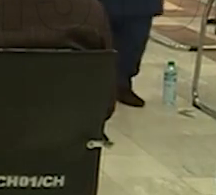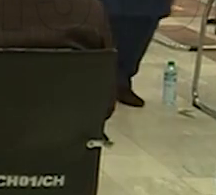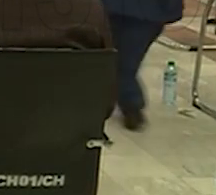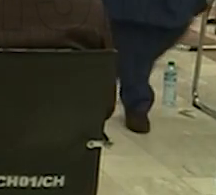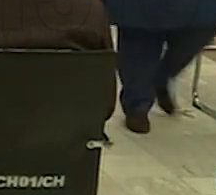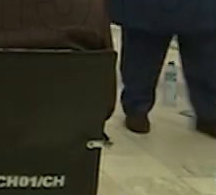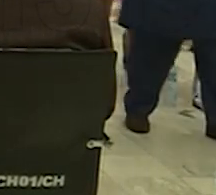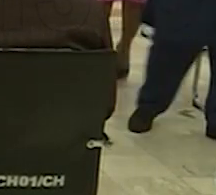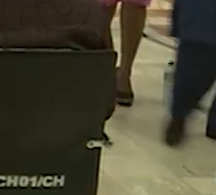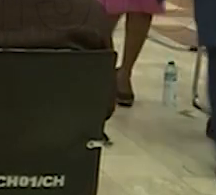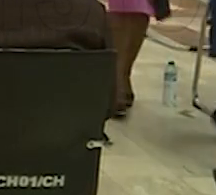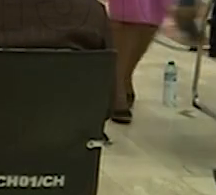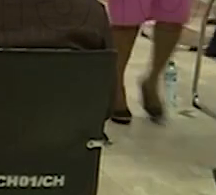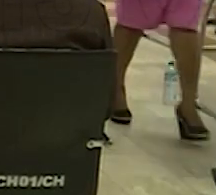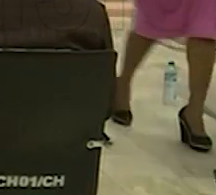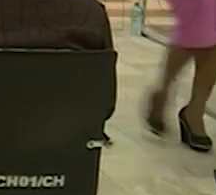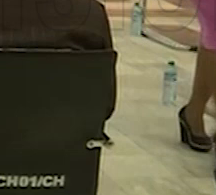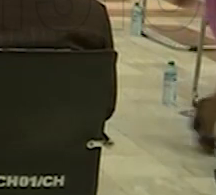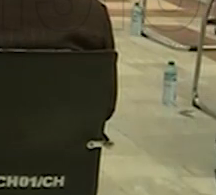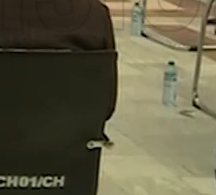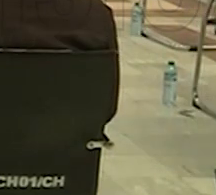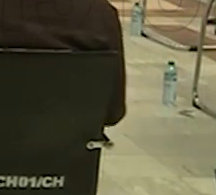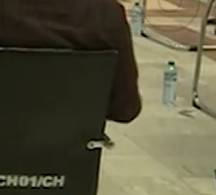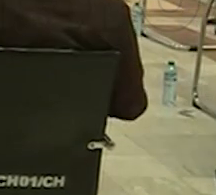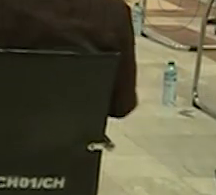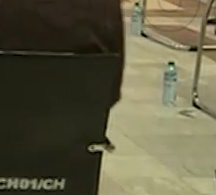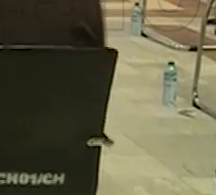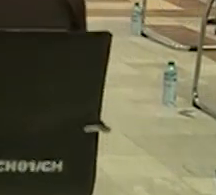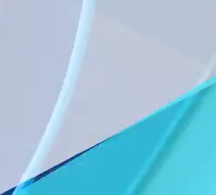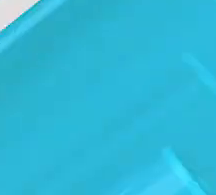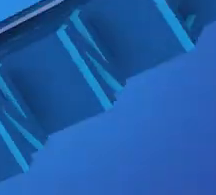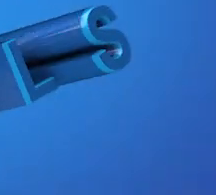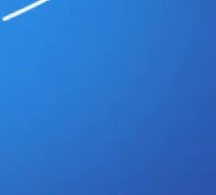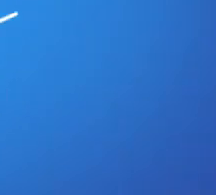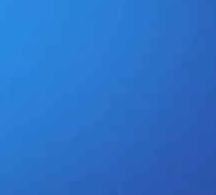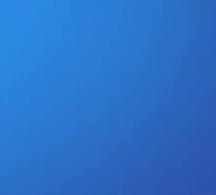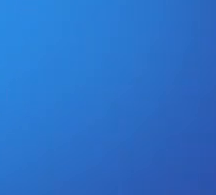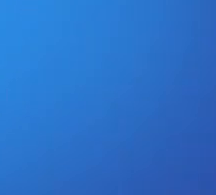Please, let's take the test. Let's keep ourselves safe.